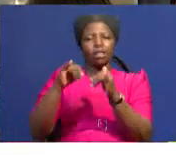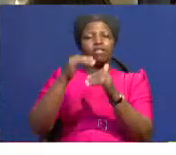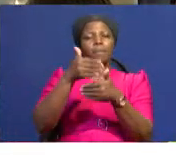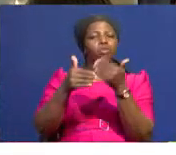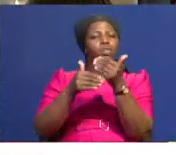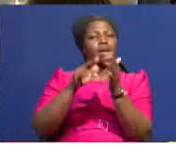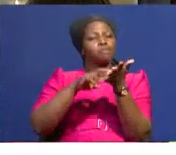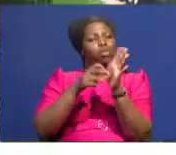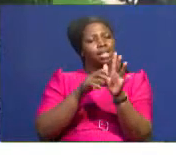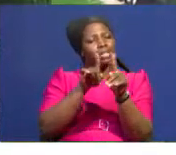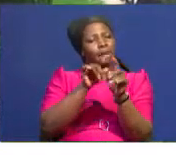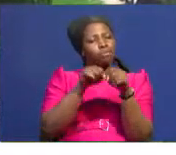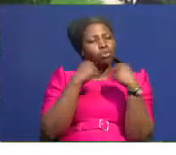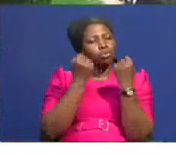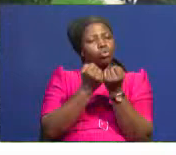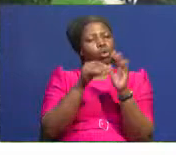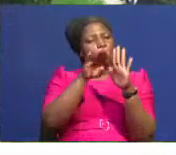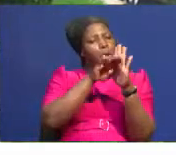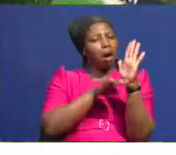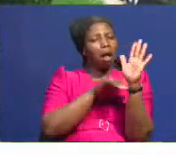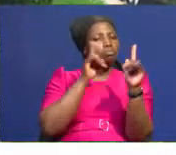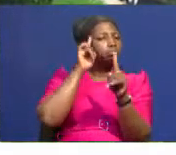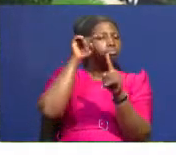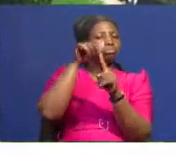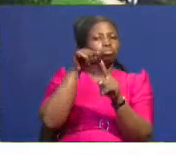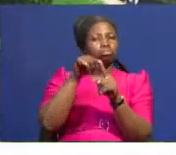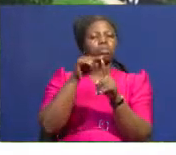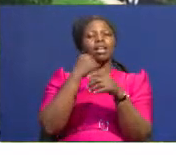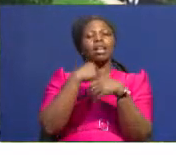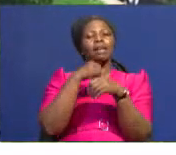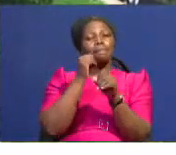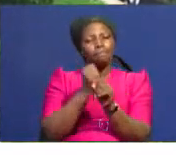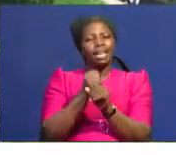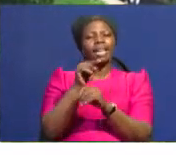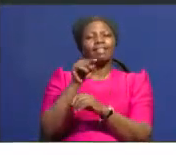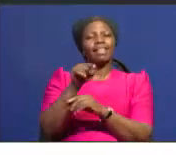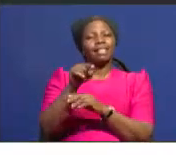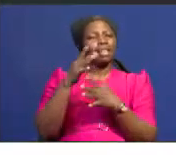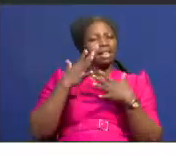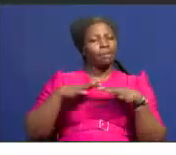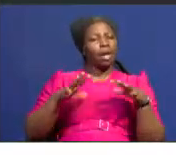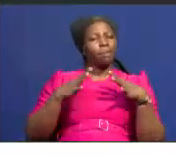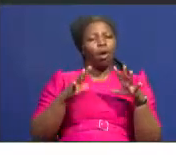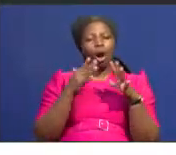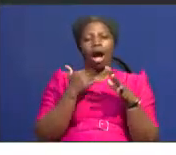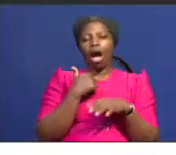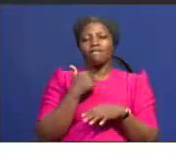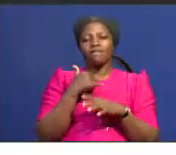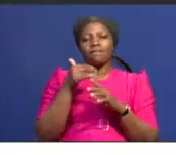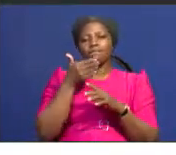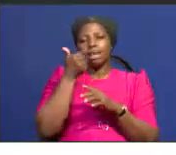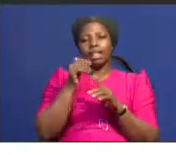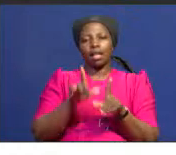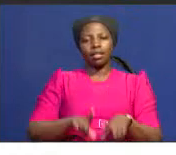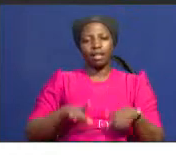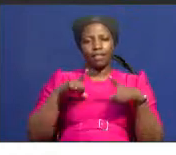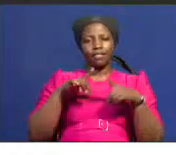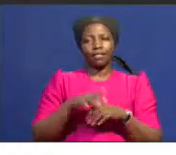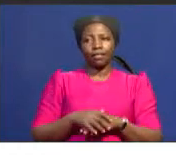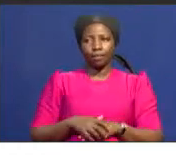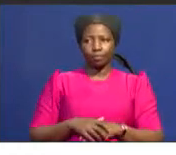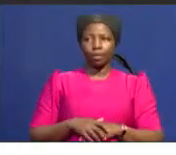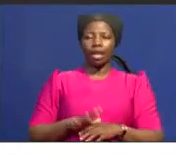and social programs aimed at building the resilience of this population. That Africa is a